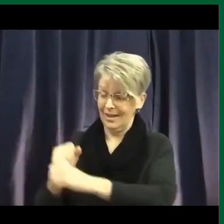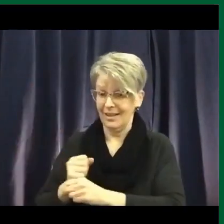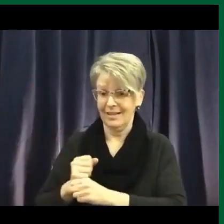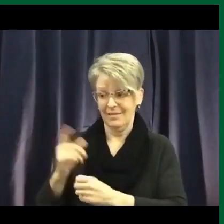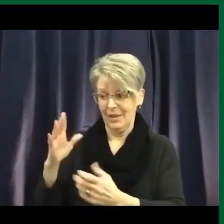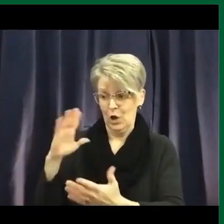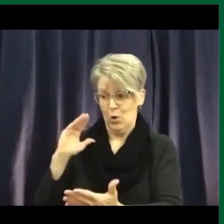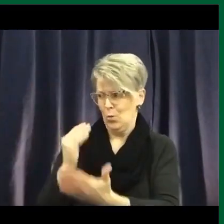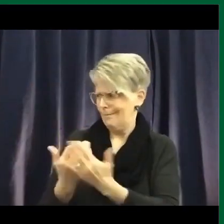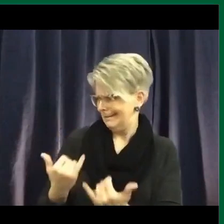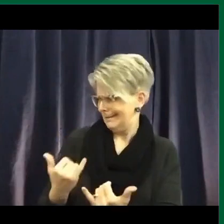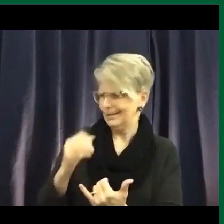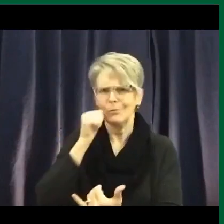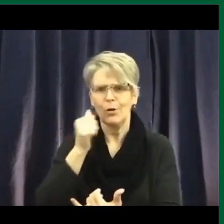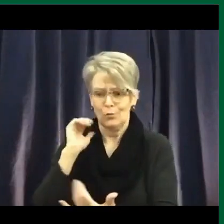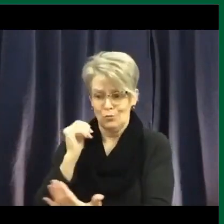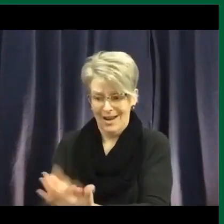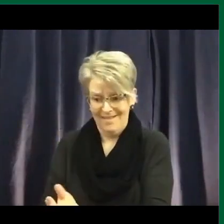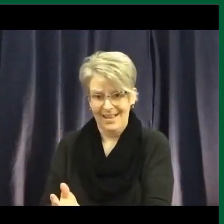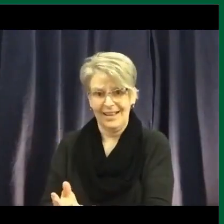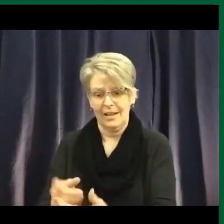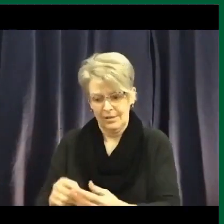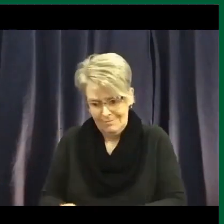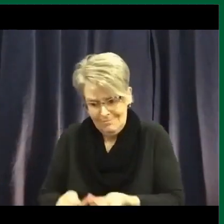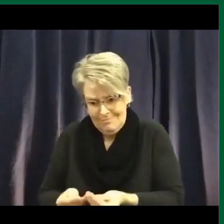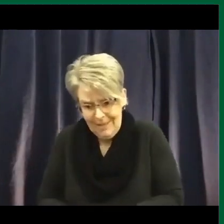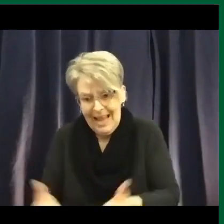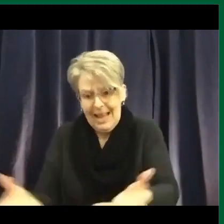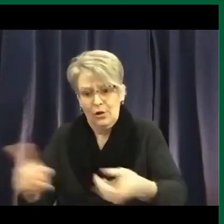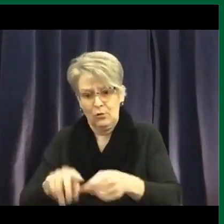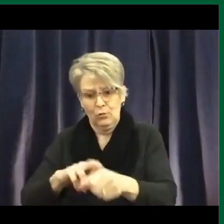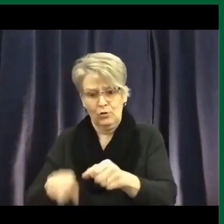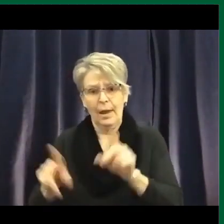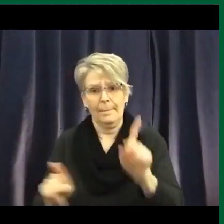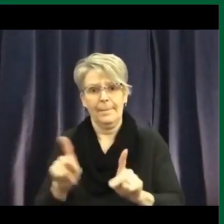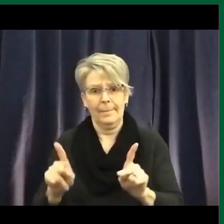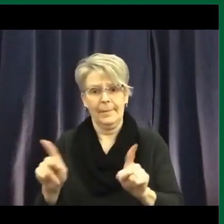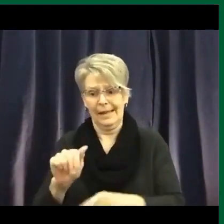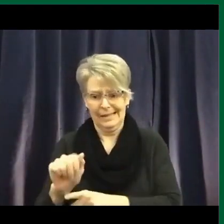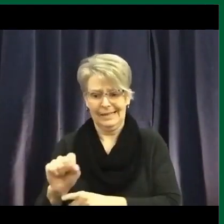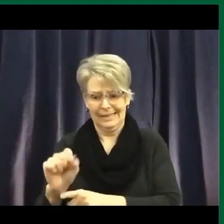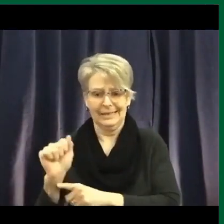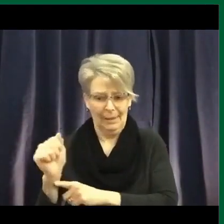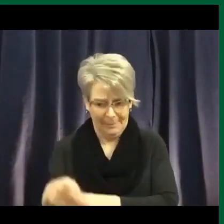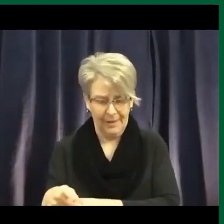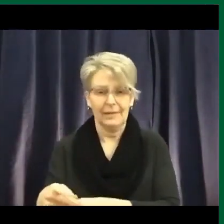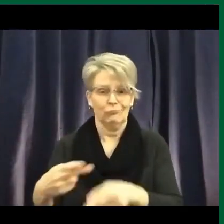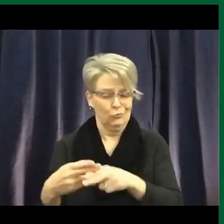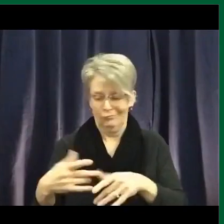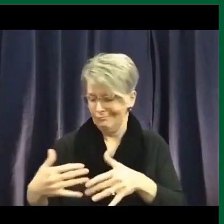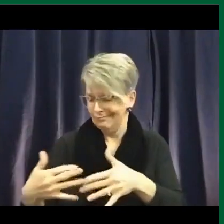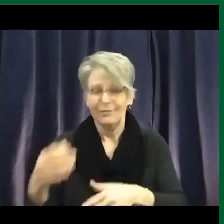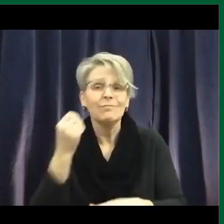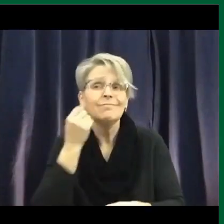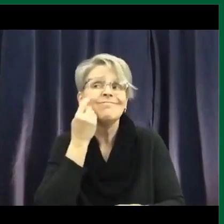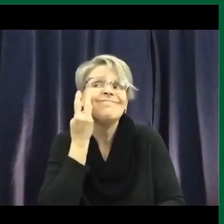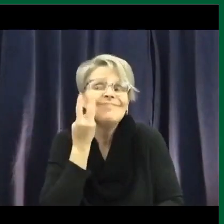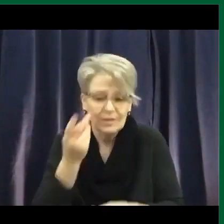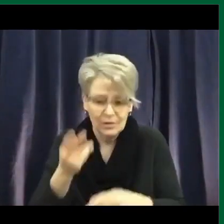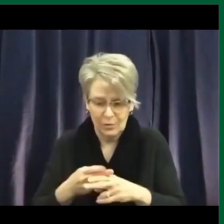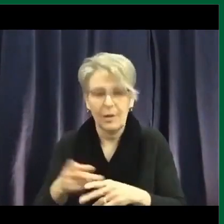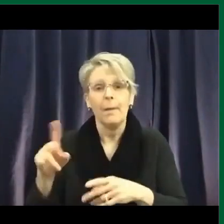today or tomorrow to get those out to Regina people as quickly as possible in very, very short order over the next number of days through a